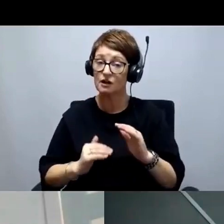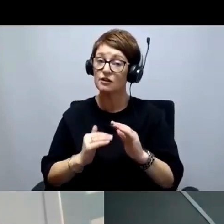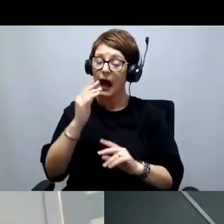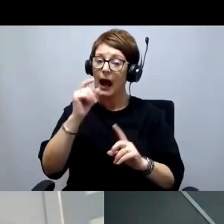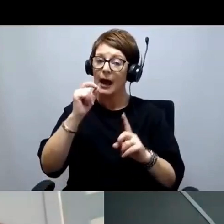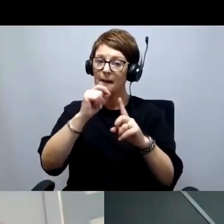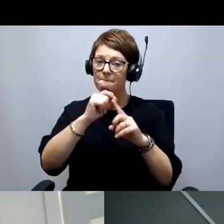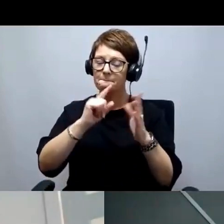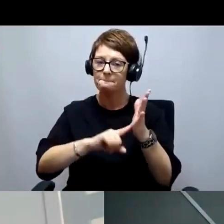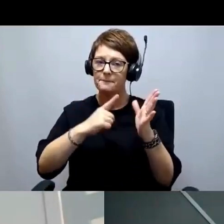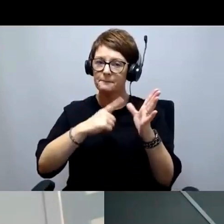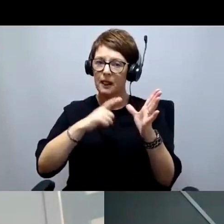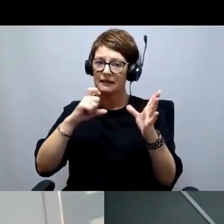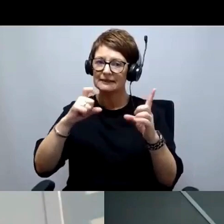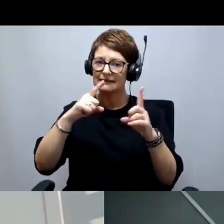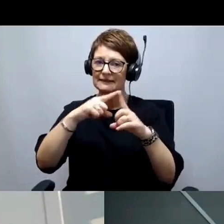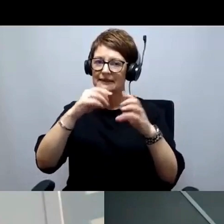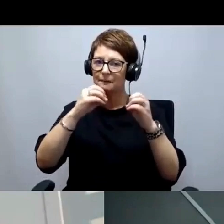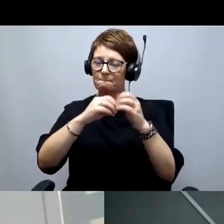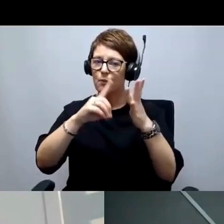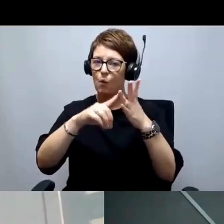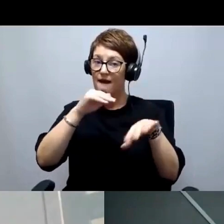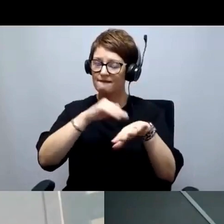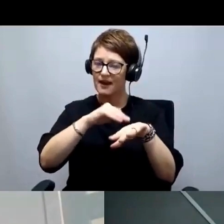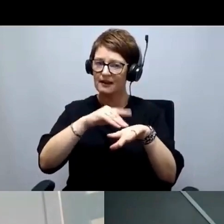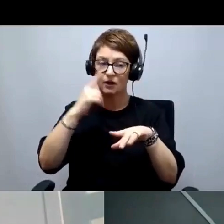as well. So it's that idea that if you're using something you